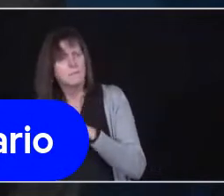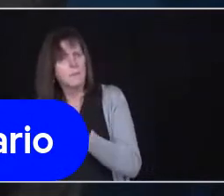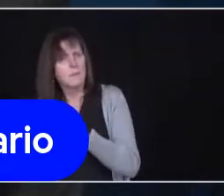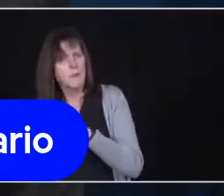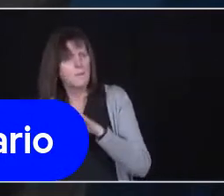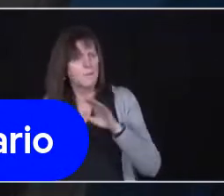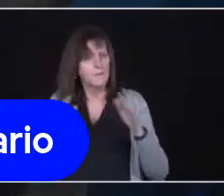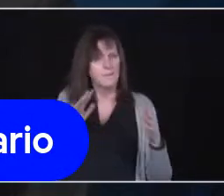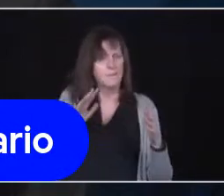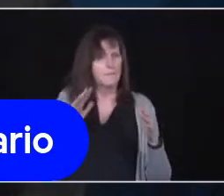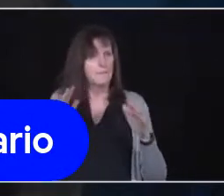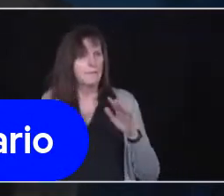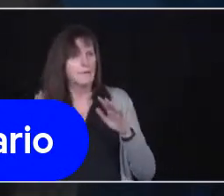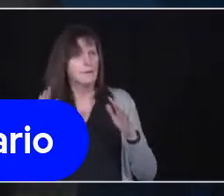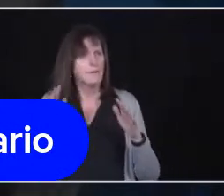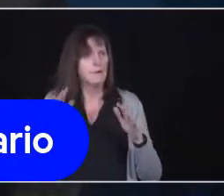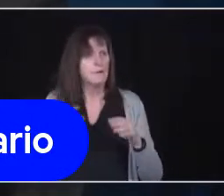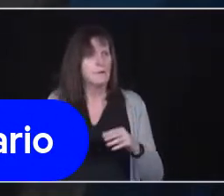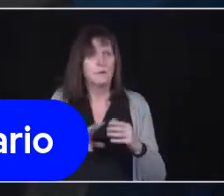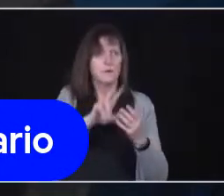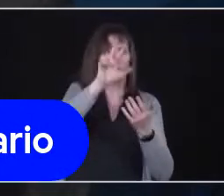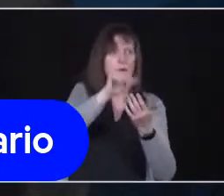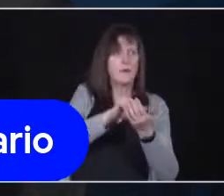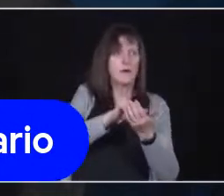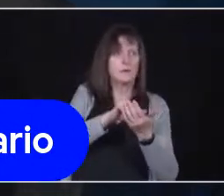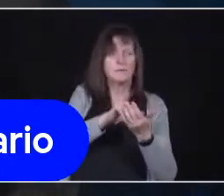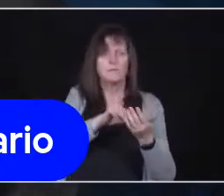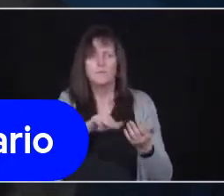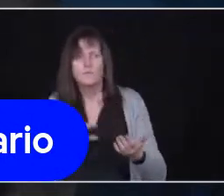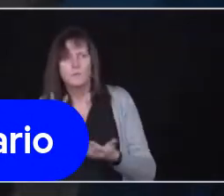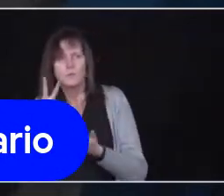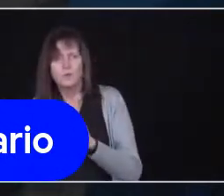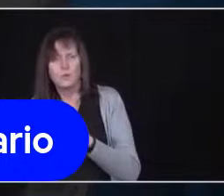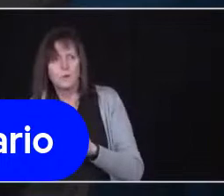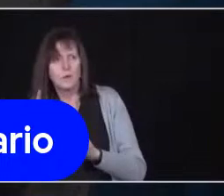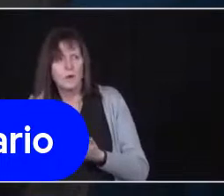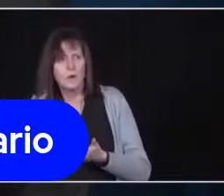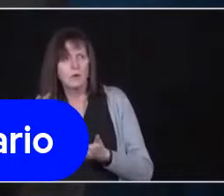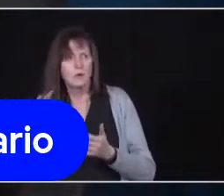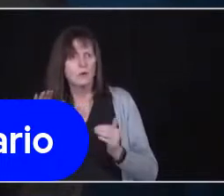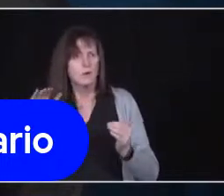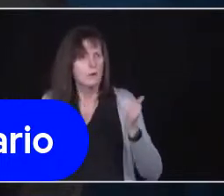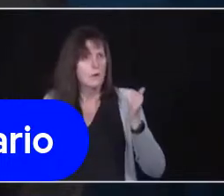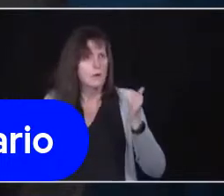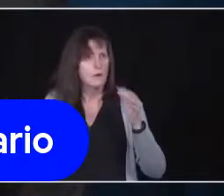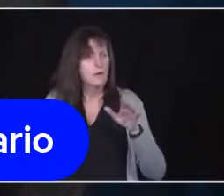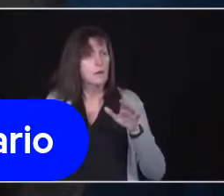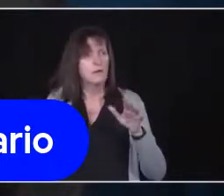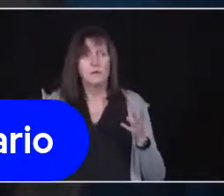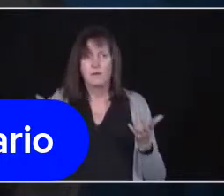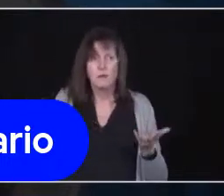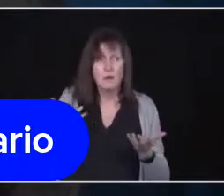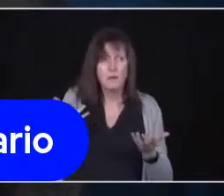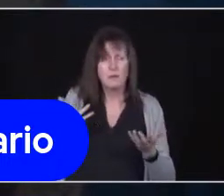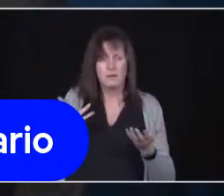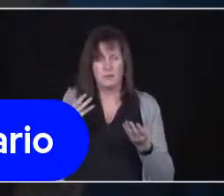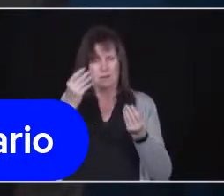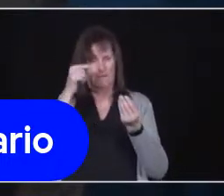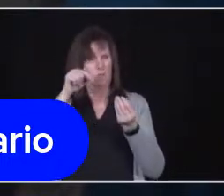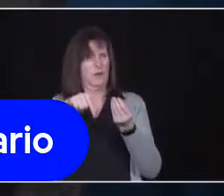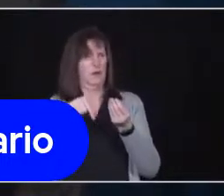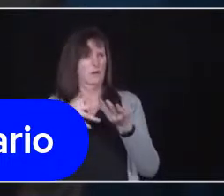max out with our measures at 2,800. They had to change that, because the data changes. The information around the variants of